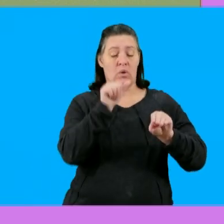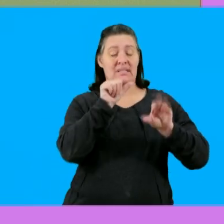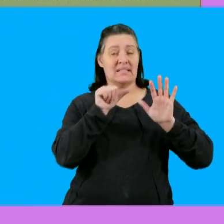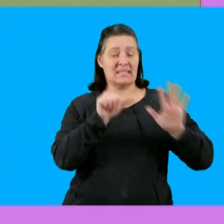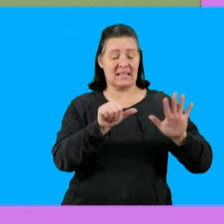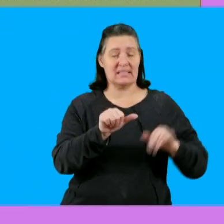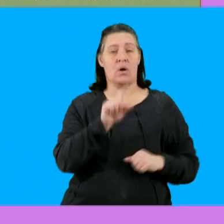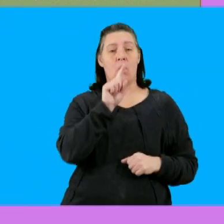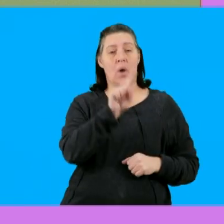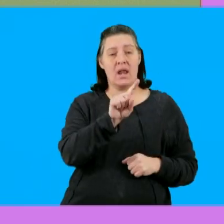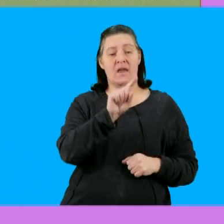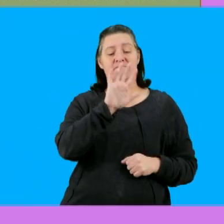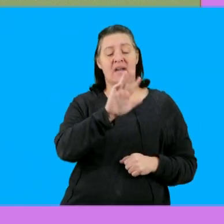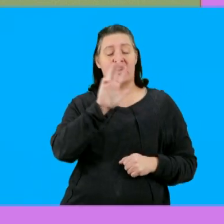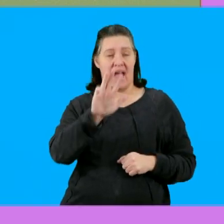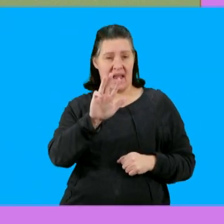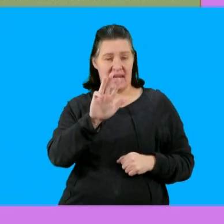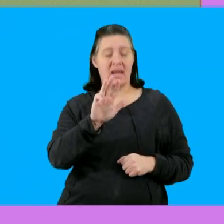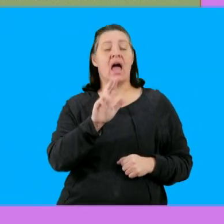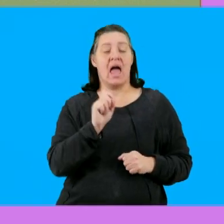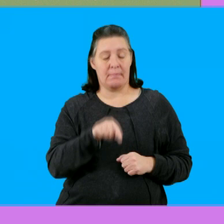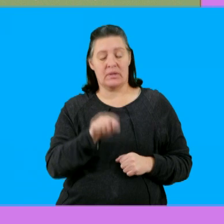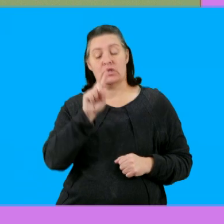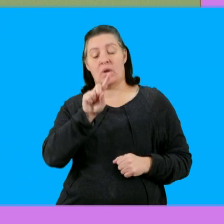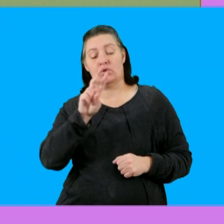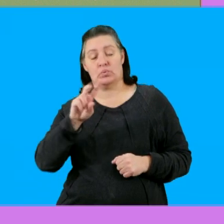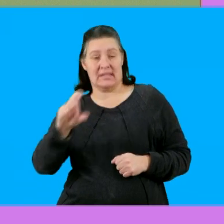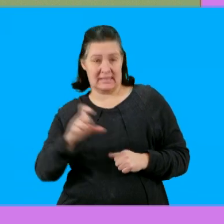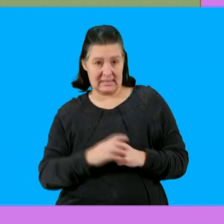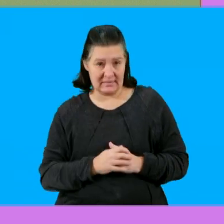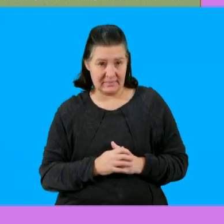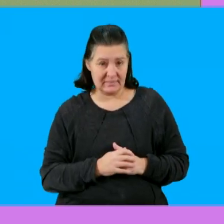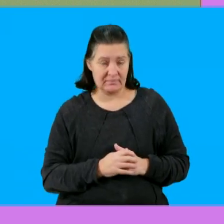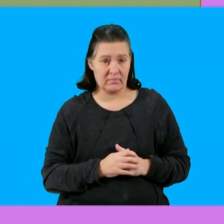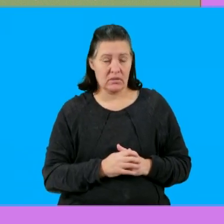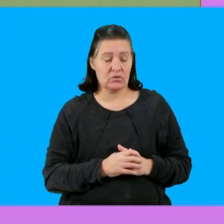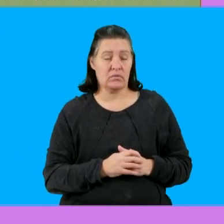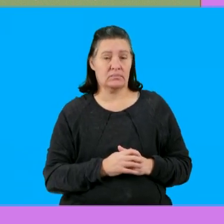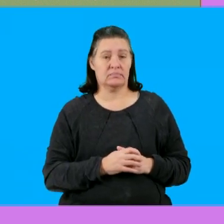is 6,159 Rand and 12 cents, right? So I'm going to take the